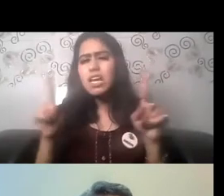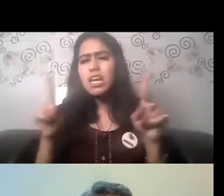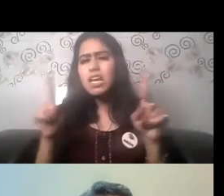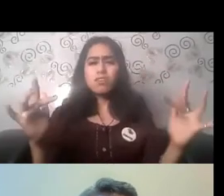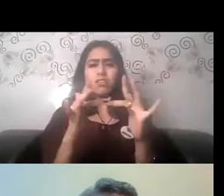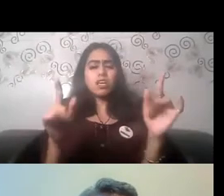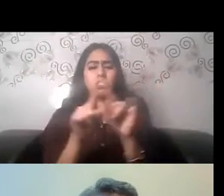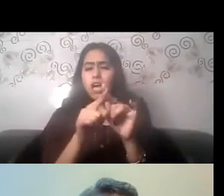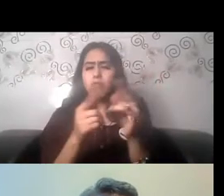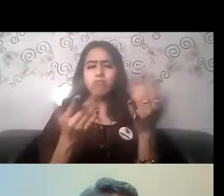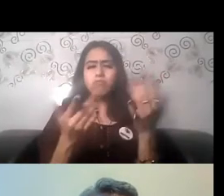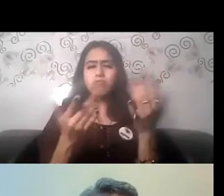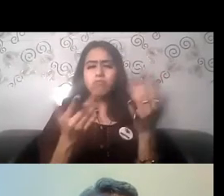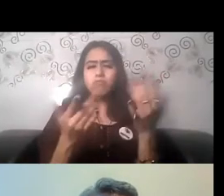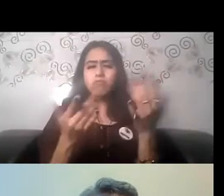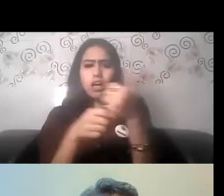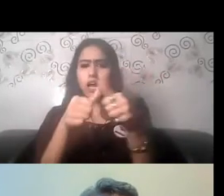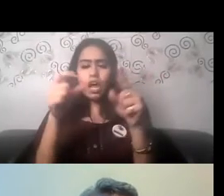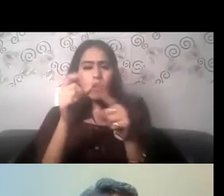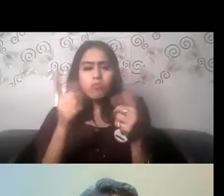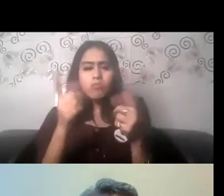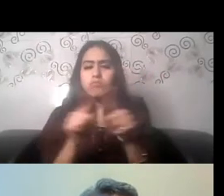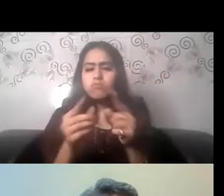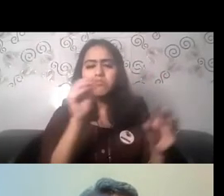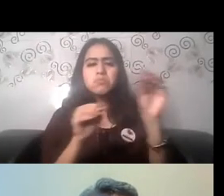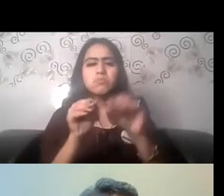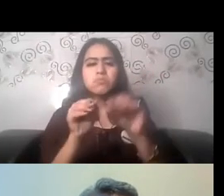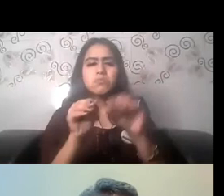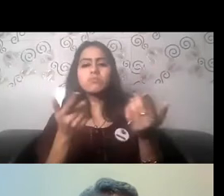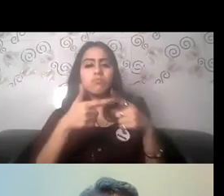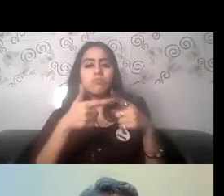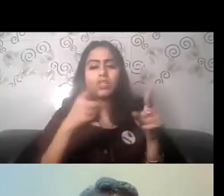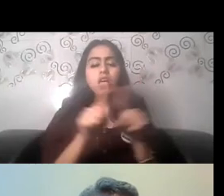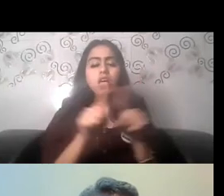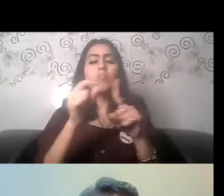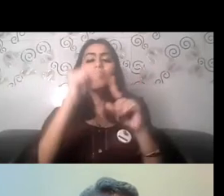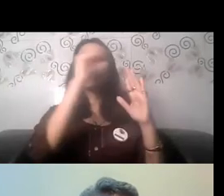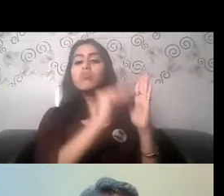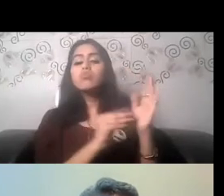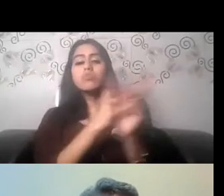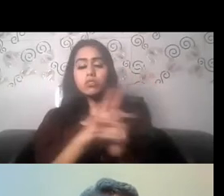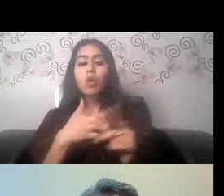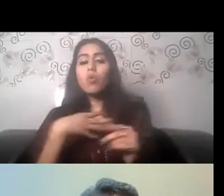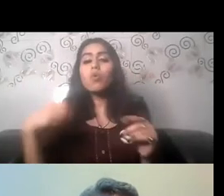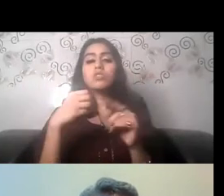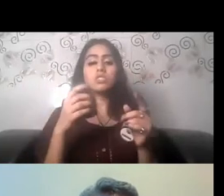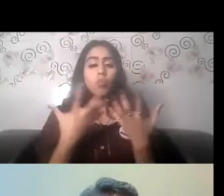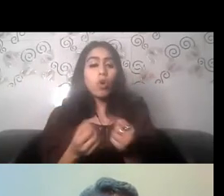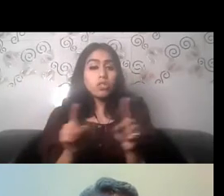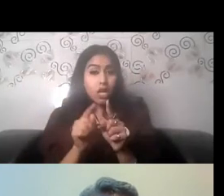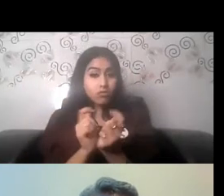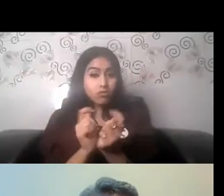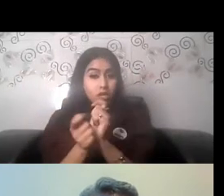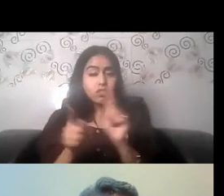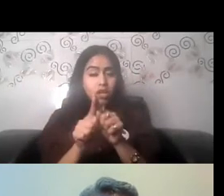their capabilities, their procurement, their policies within their organization, to make